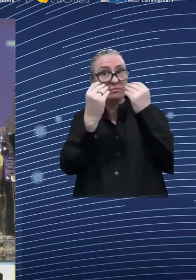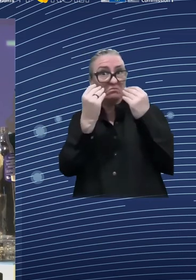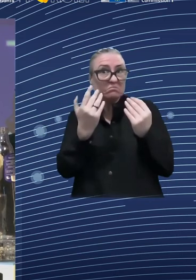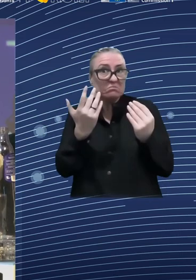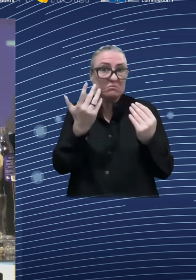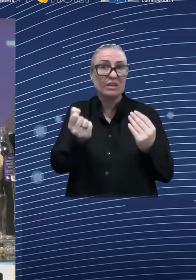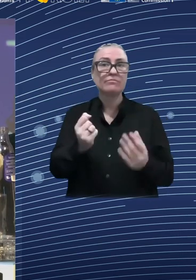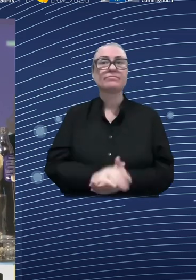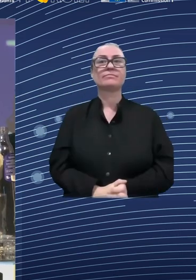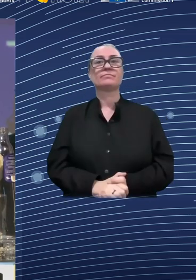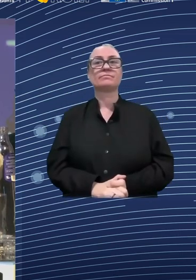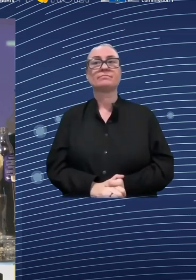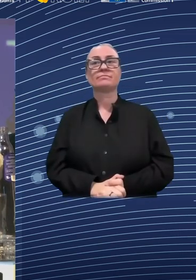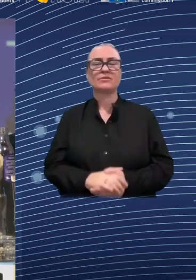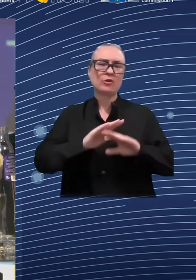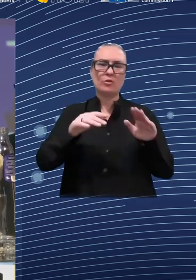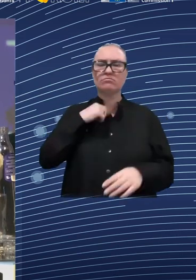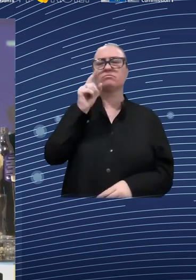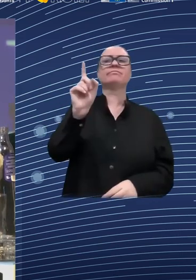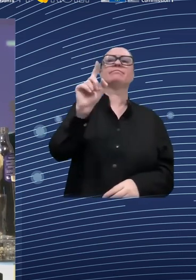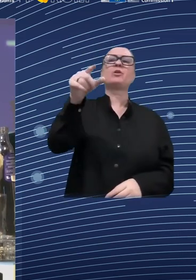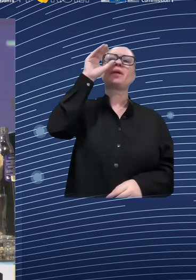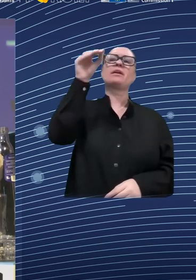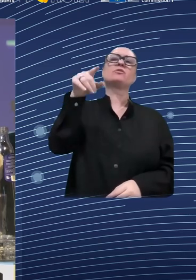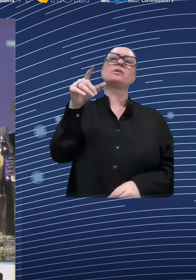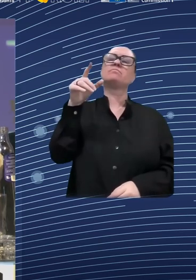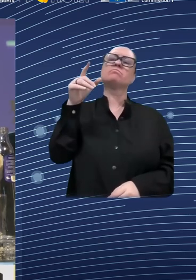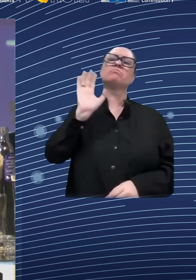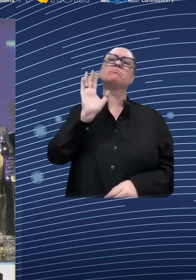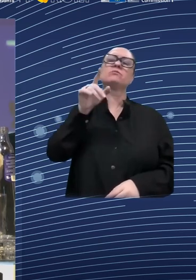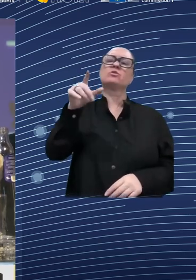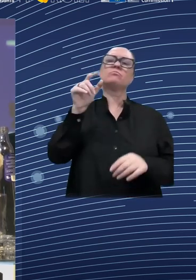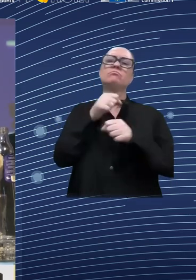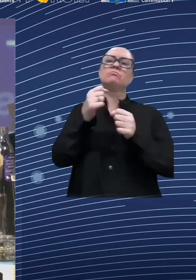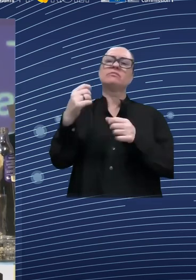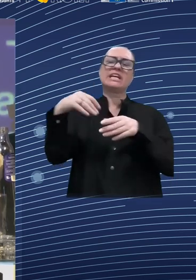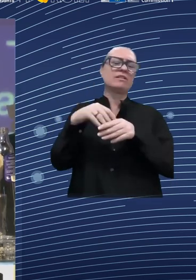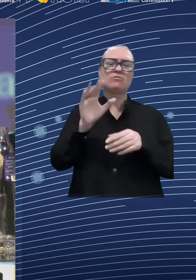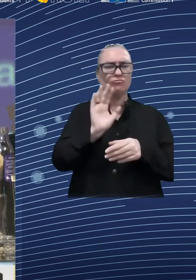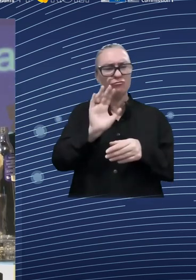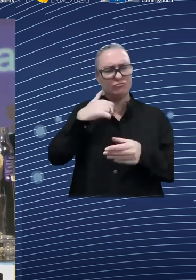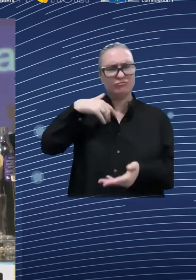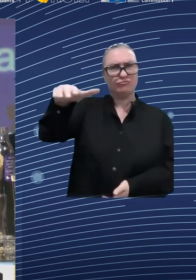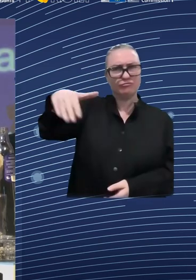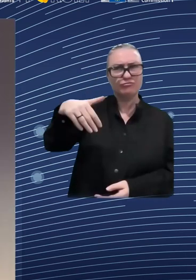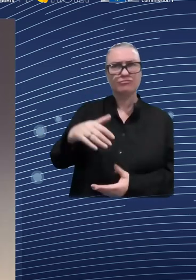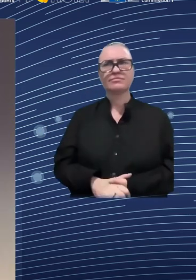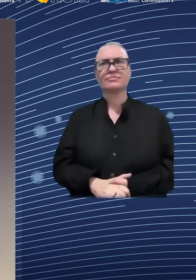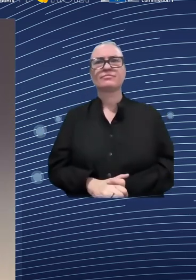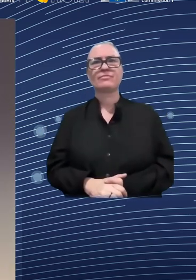are differences in approaching females, but later on, at the end of the day, so everyone is interested in technology.